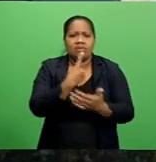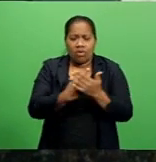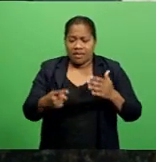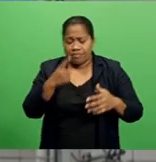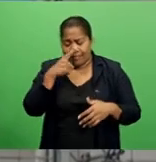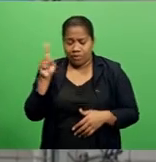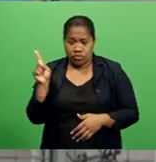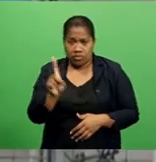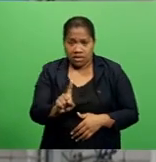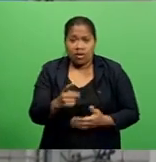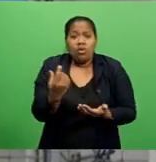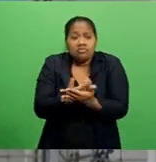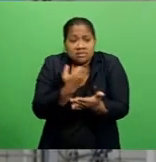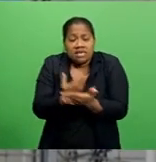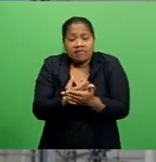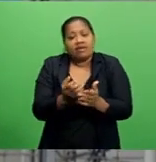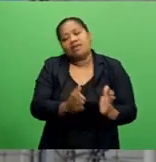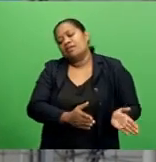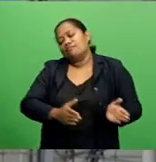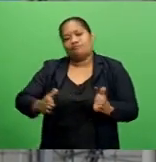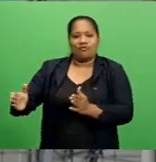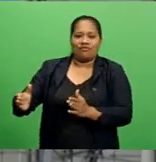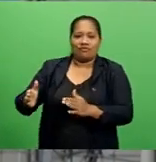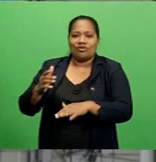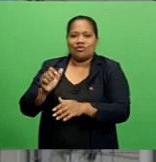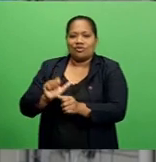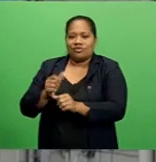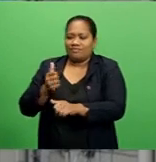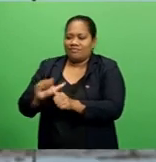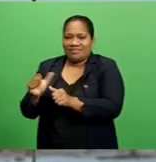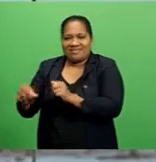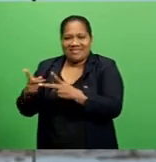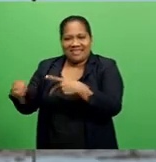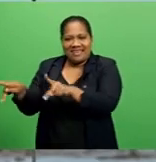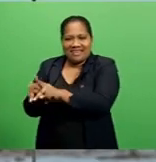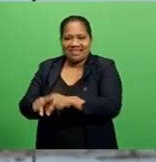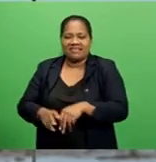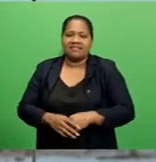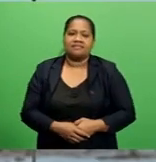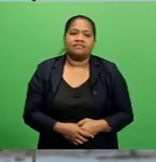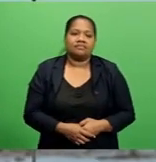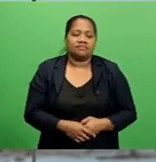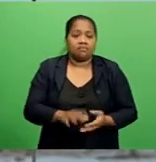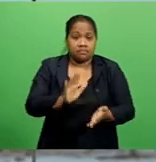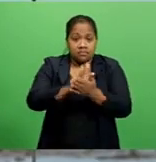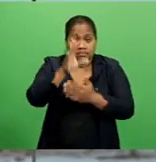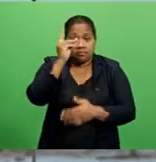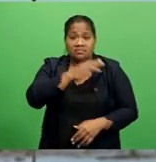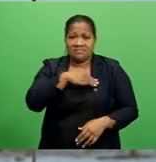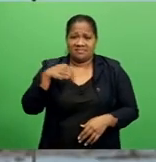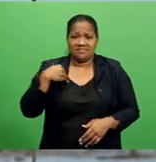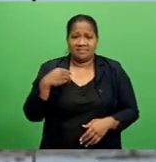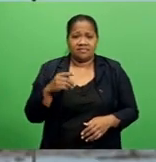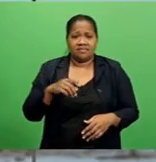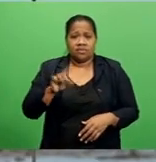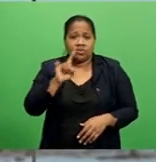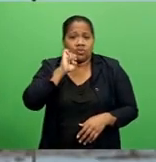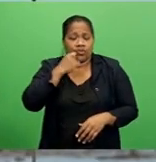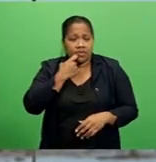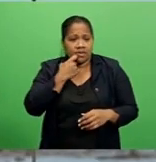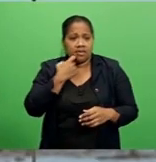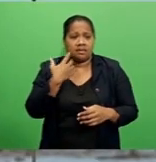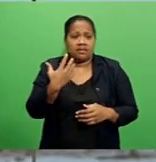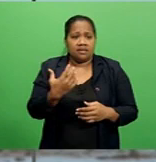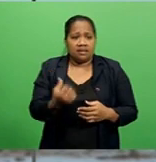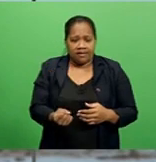up and move out to better homes. Kritika Kumar, FBC News. The Education Ministry will be meeting the Tertiary Scholarship